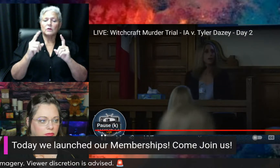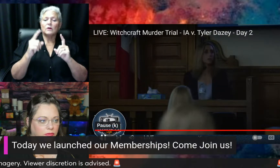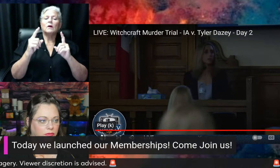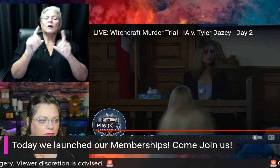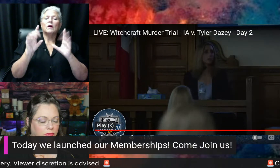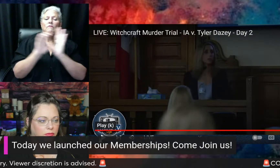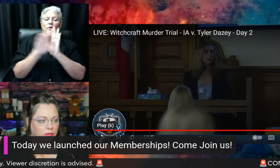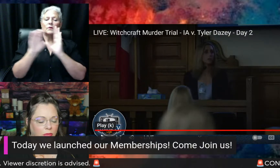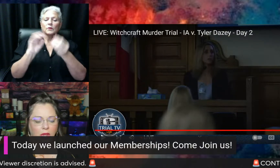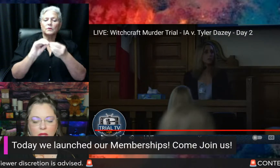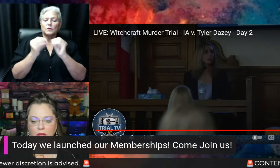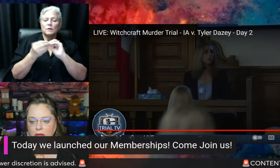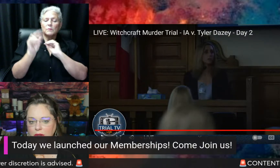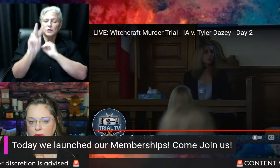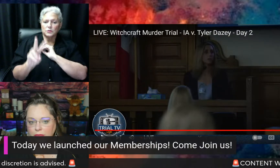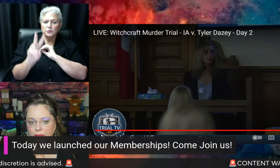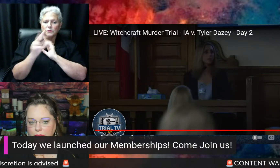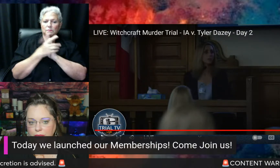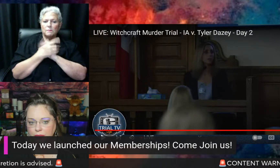2.